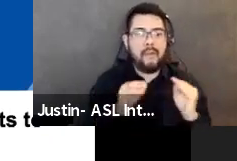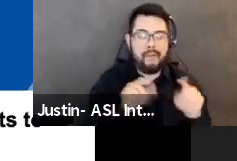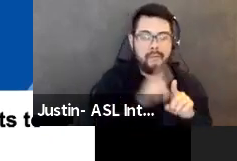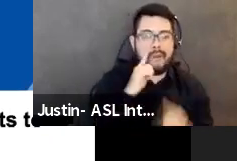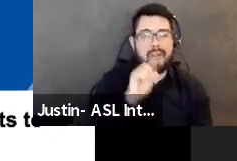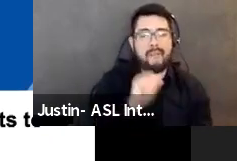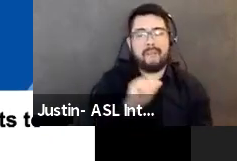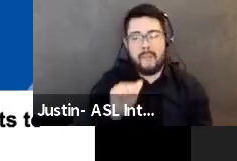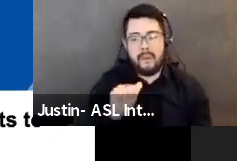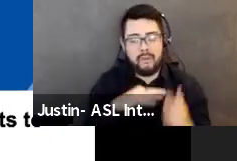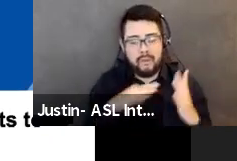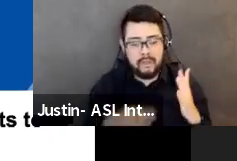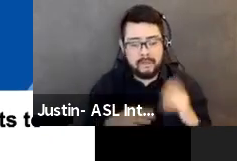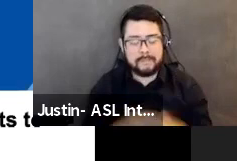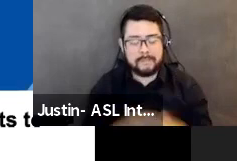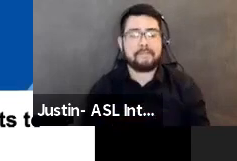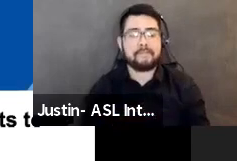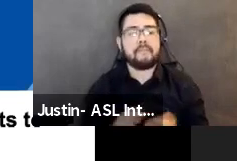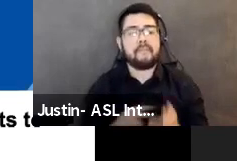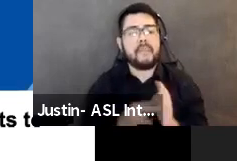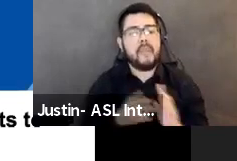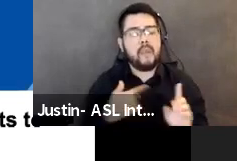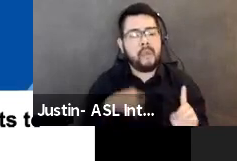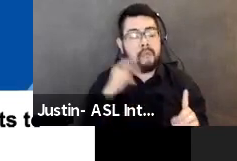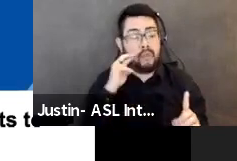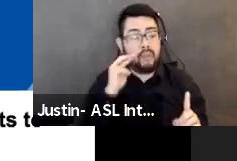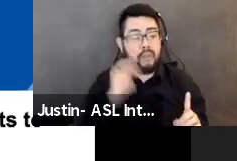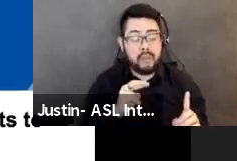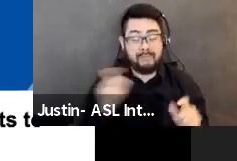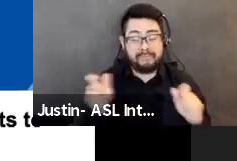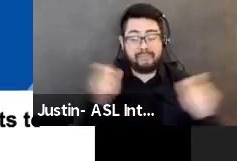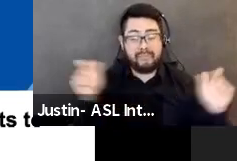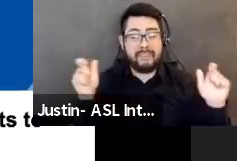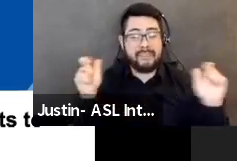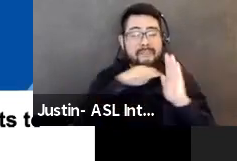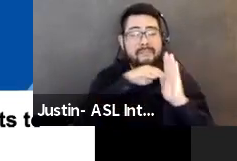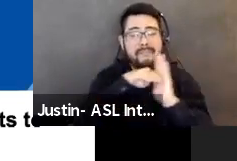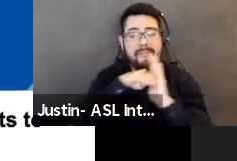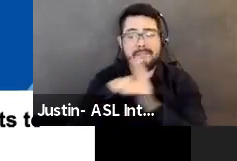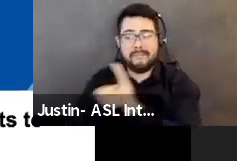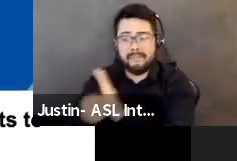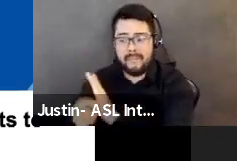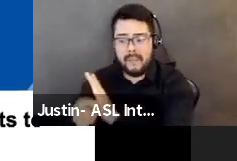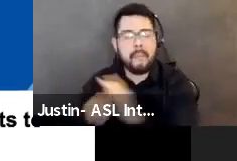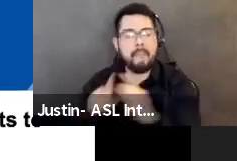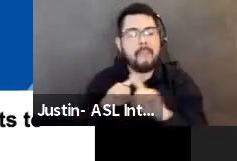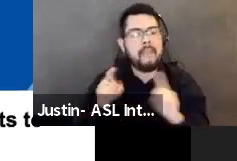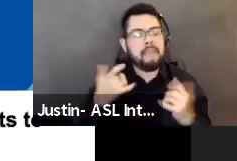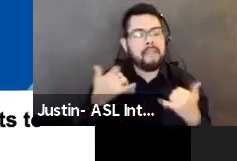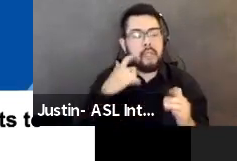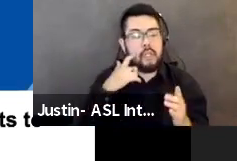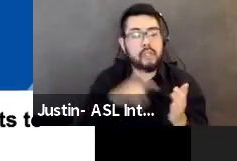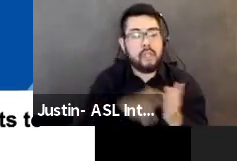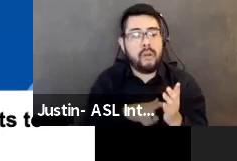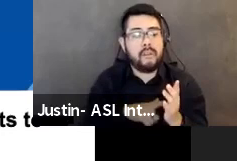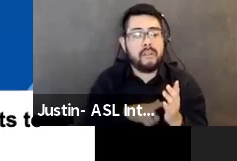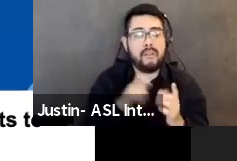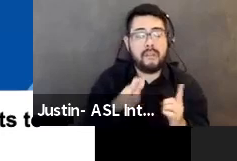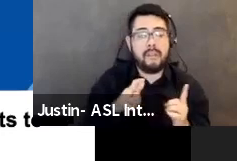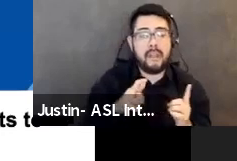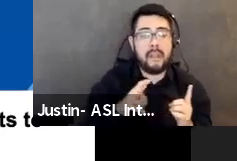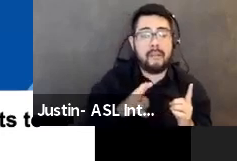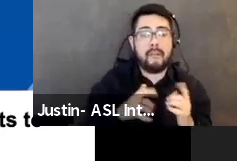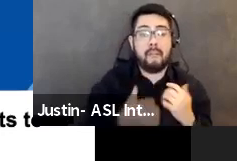and so while we've seen this significant decline you can see that they still make up a significant